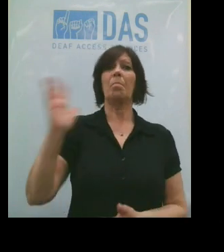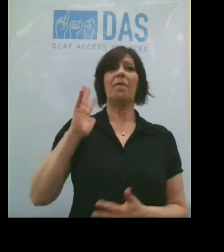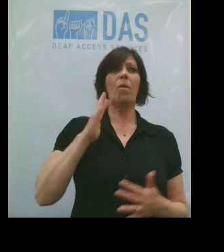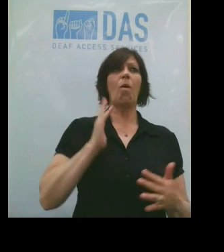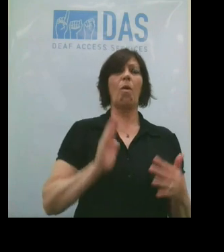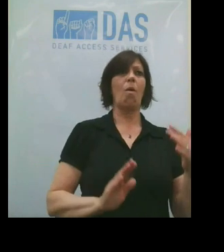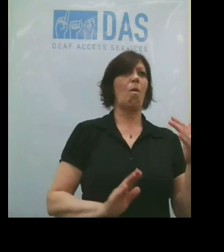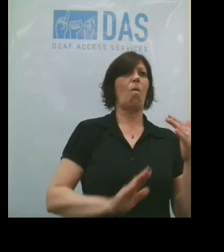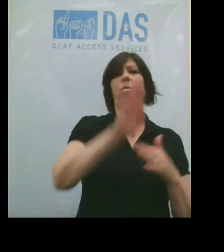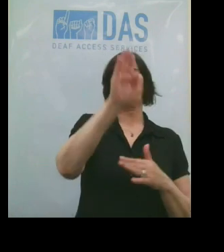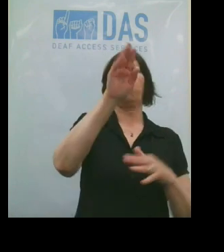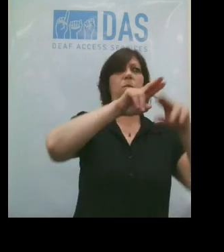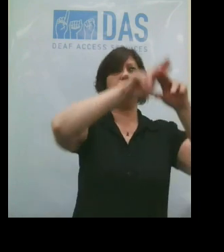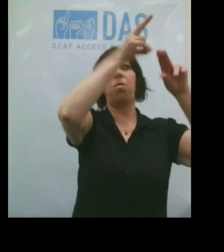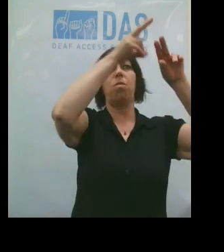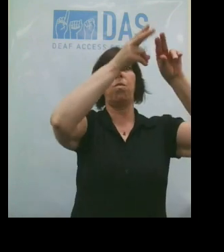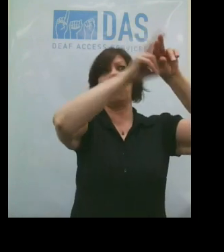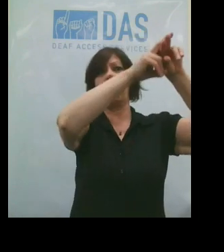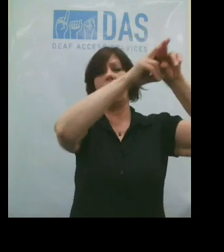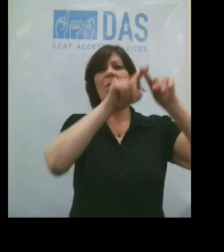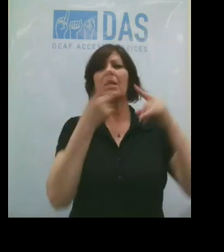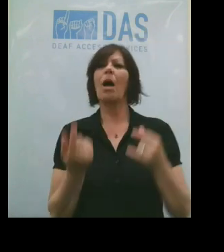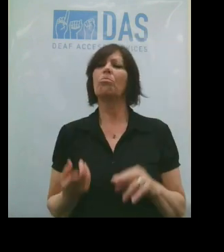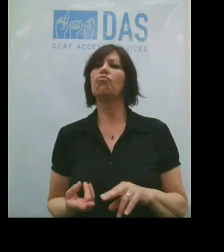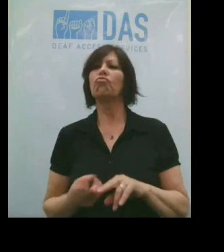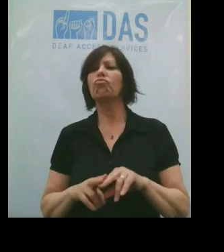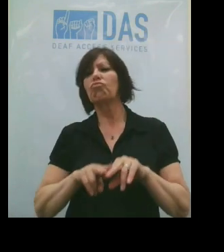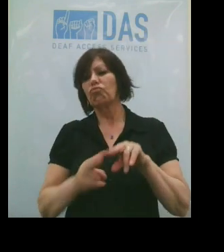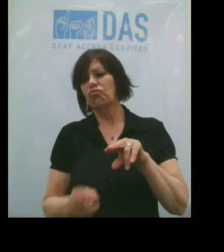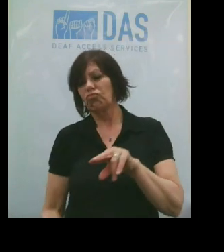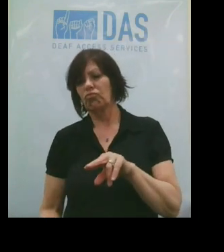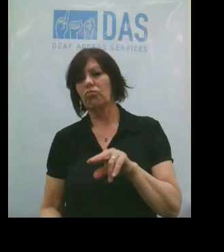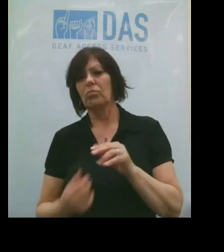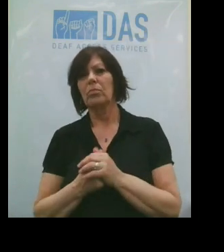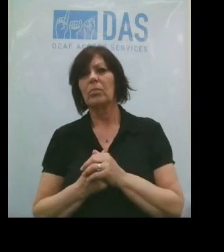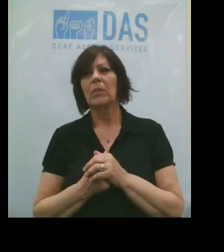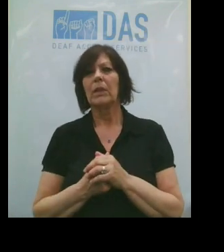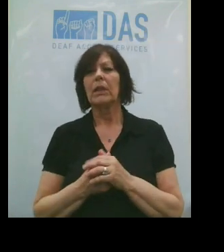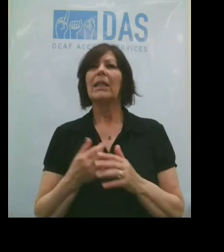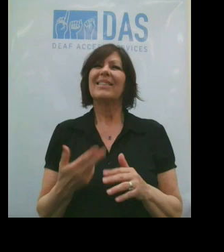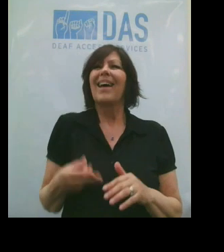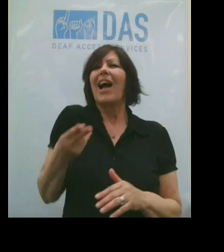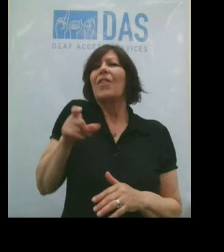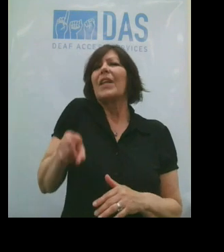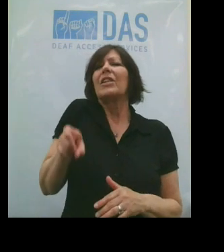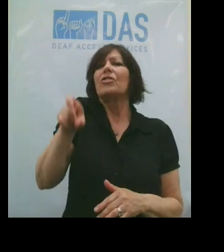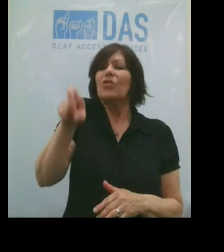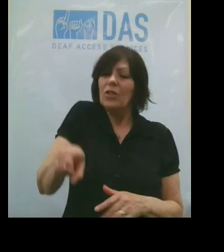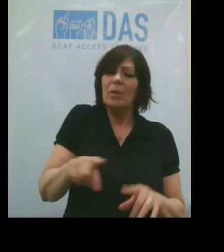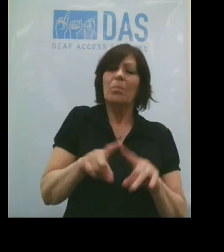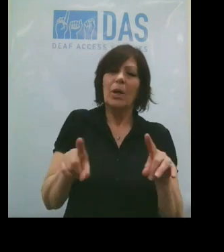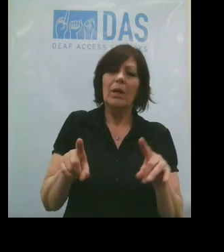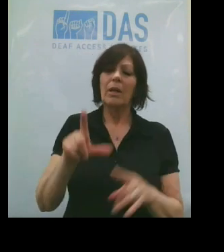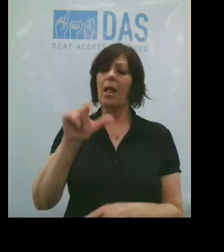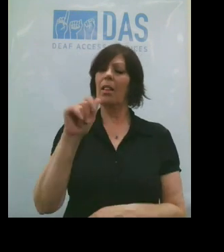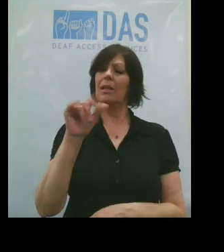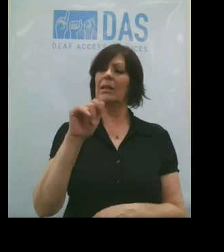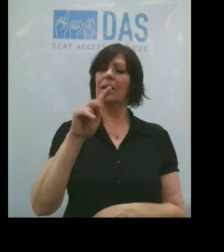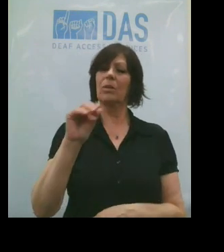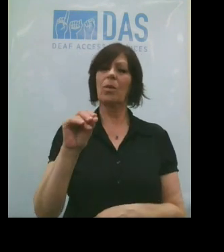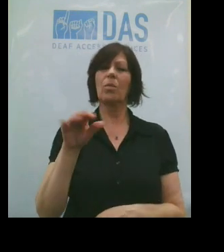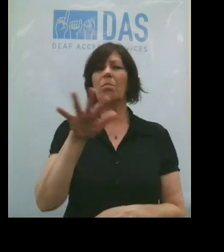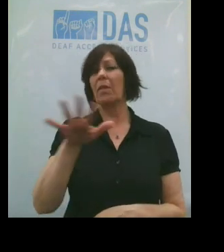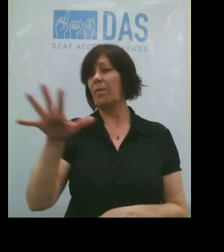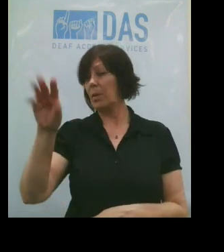down. African Americans make up 14.5% of the population, so it's still a little higher than it should be. And Latinos make up over 5% of